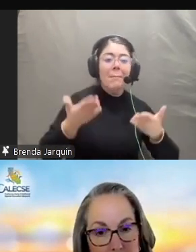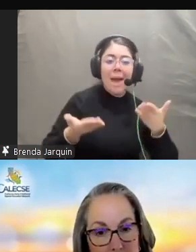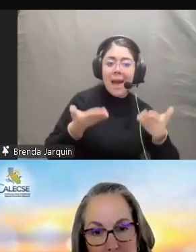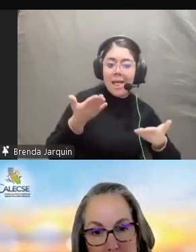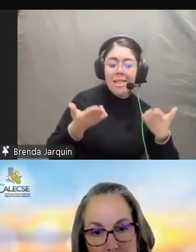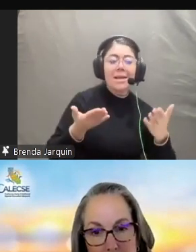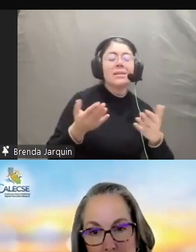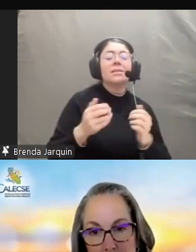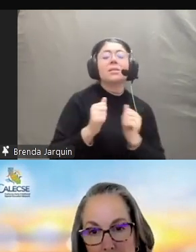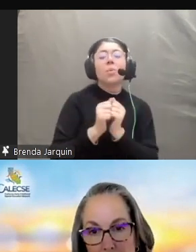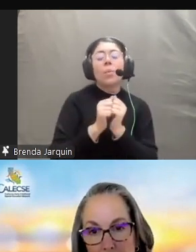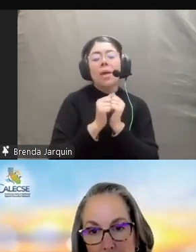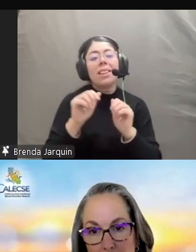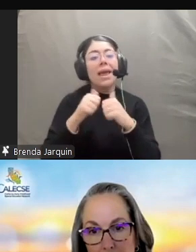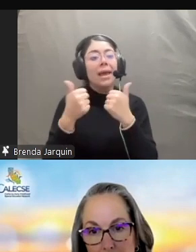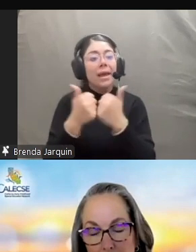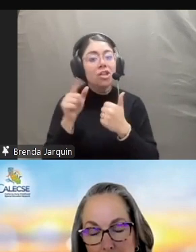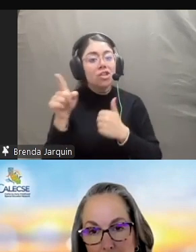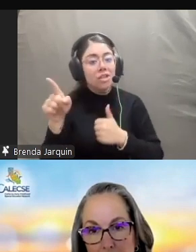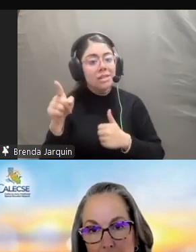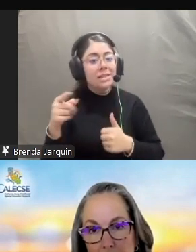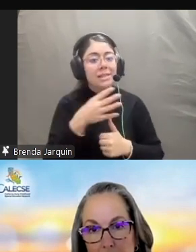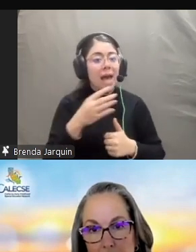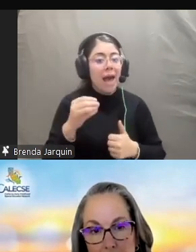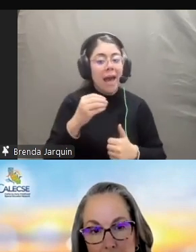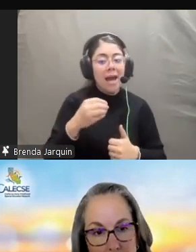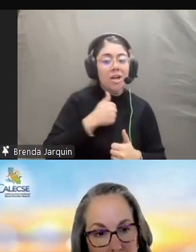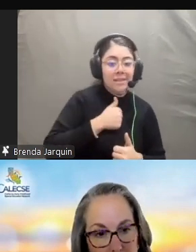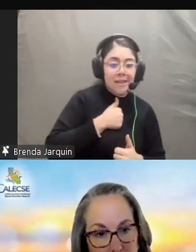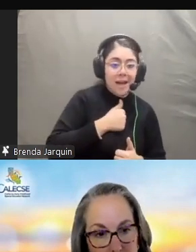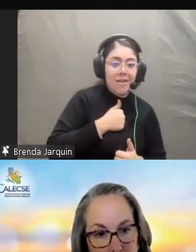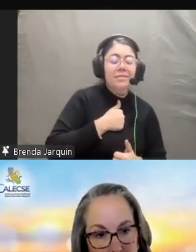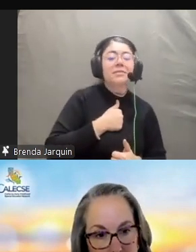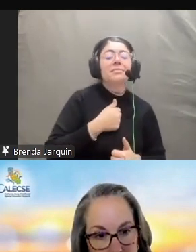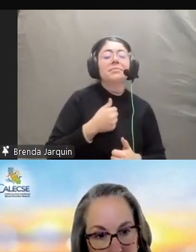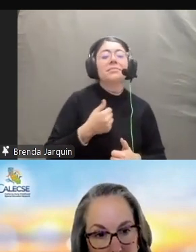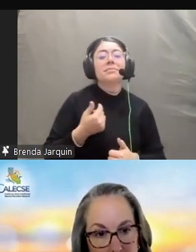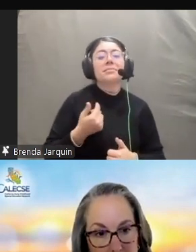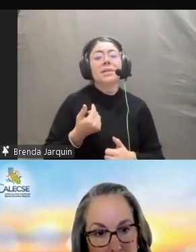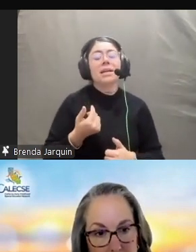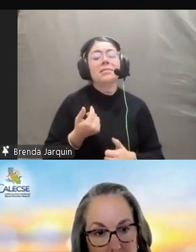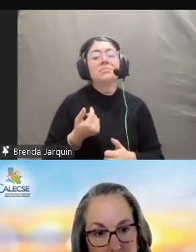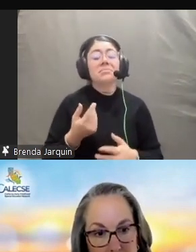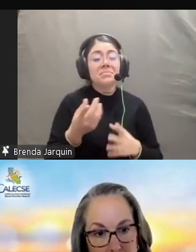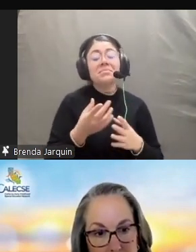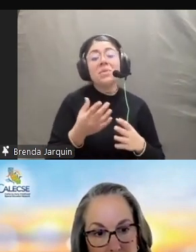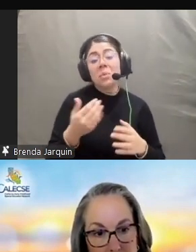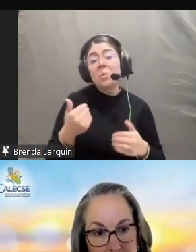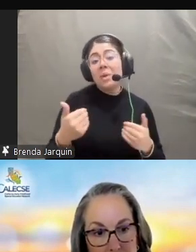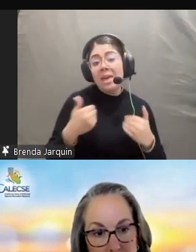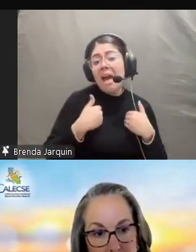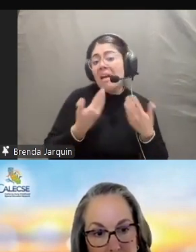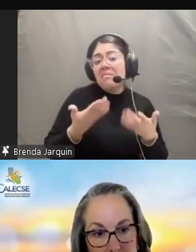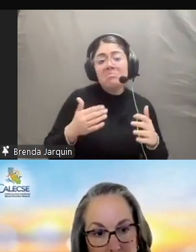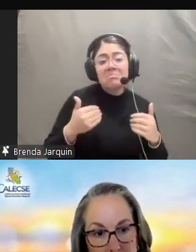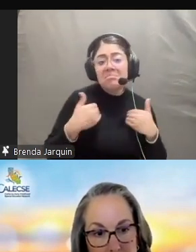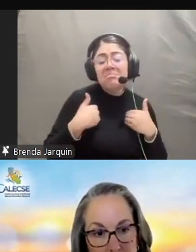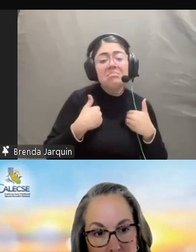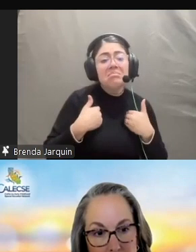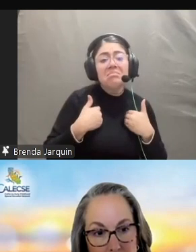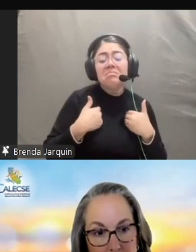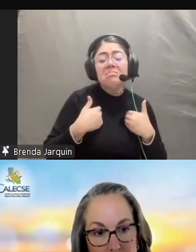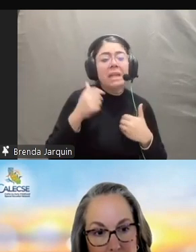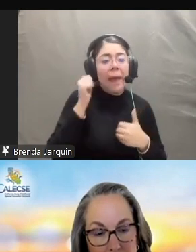We do keep our interagency agreement as an agenda item at least annually to review. So every December, we know